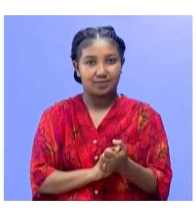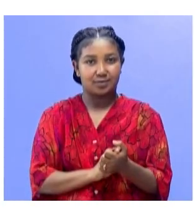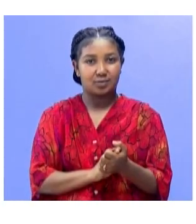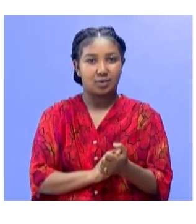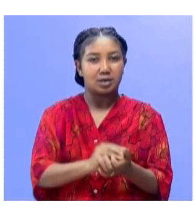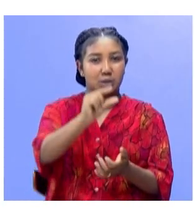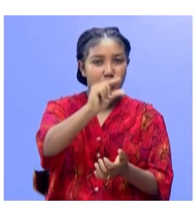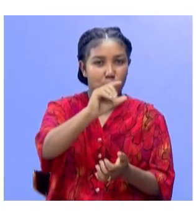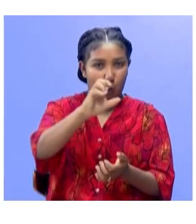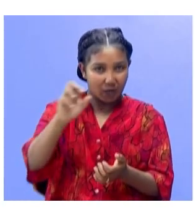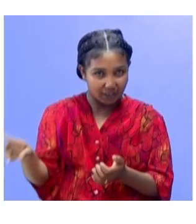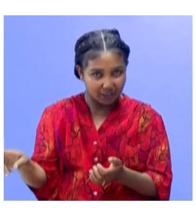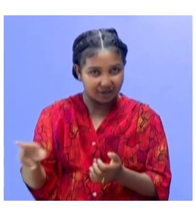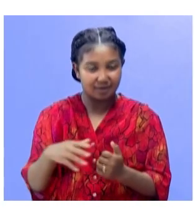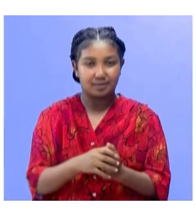smaller,